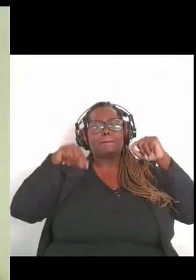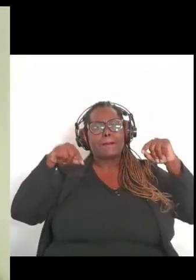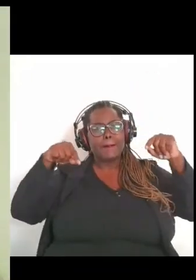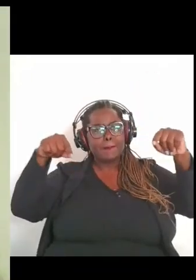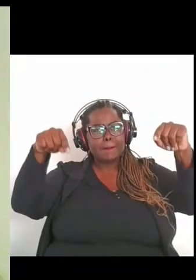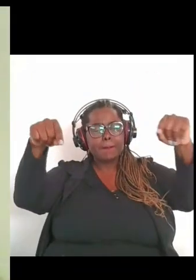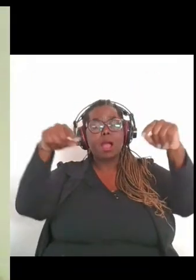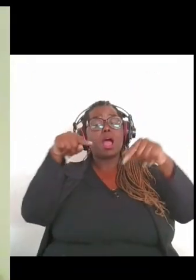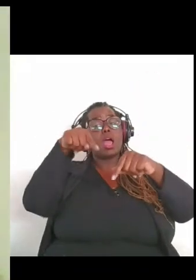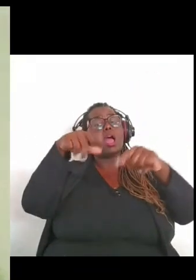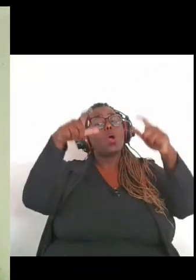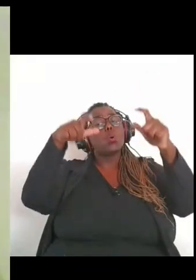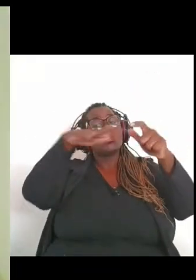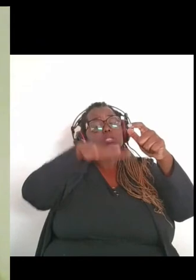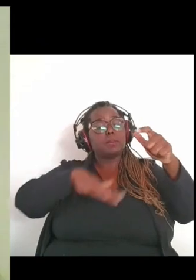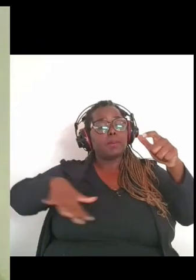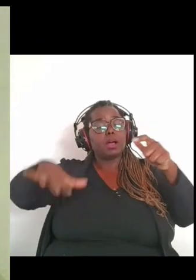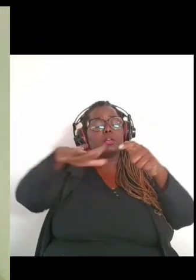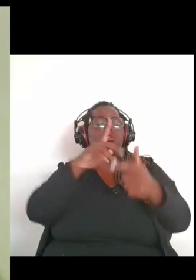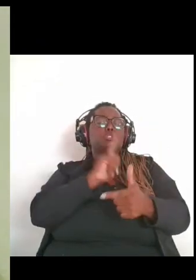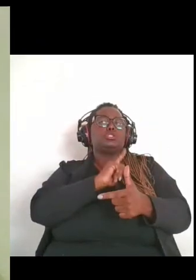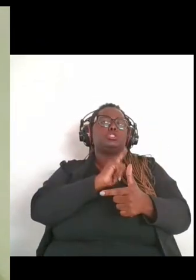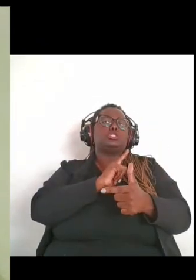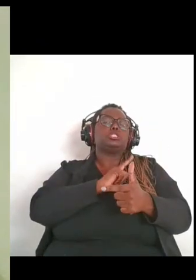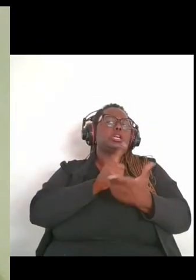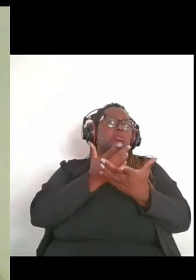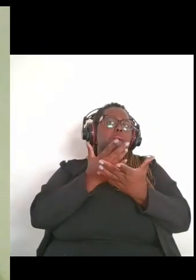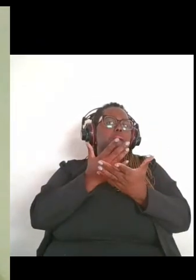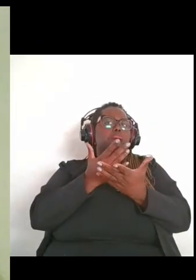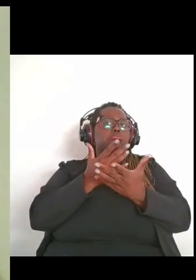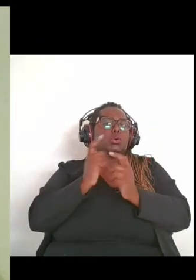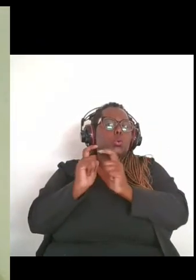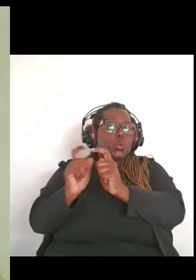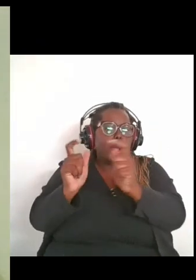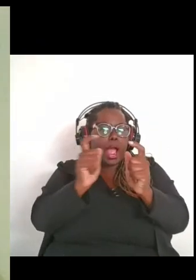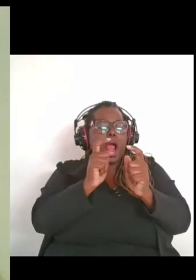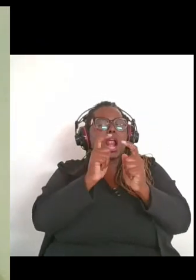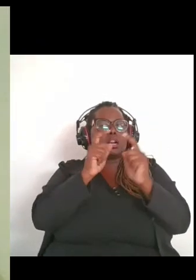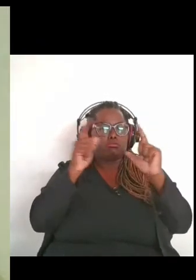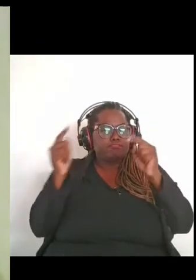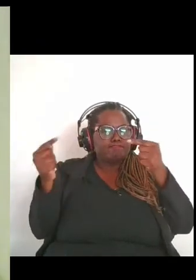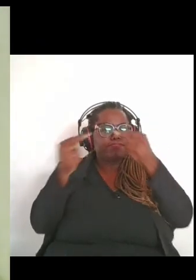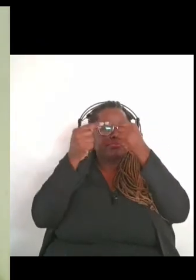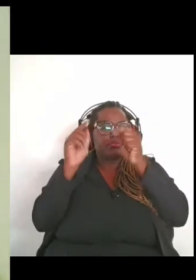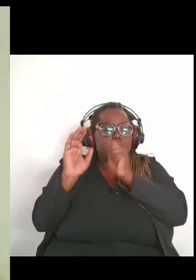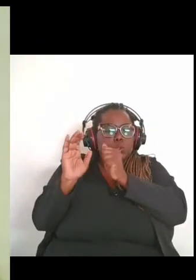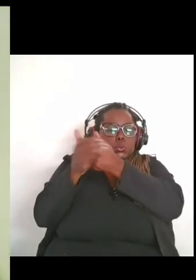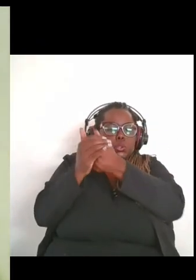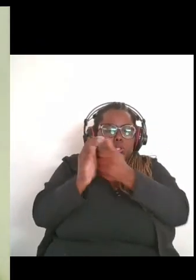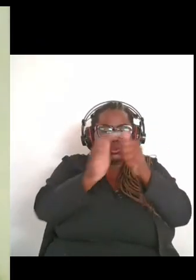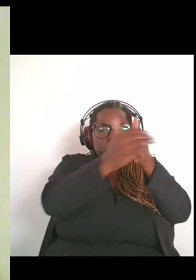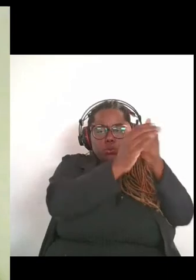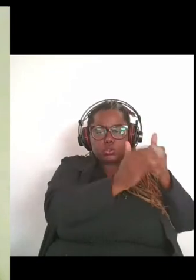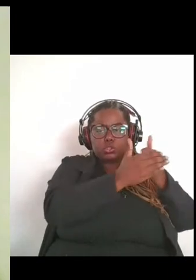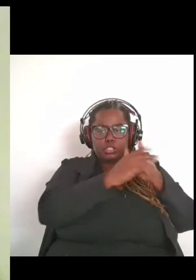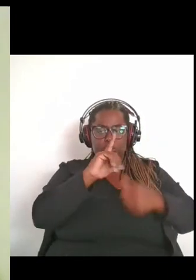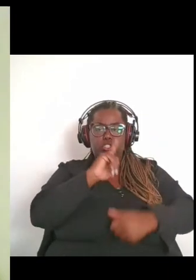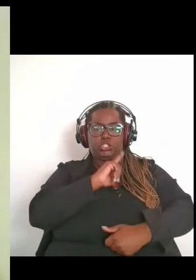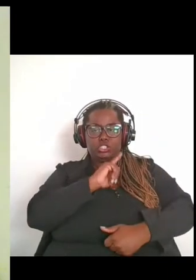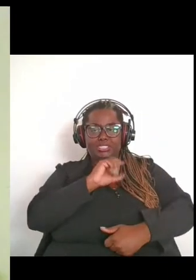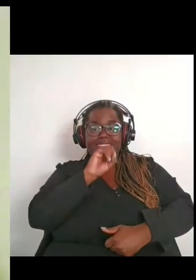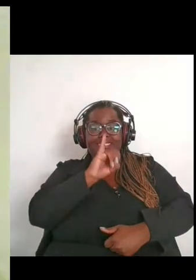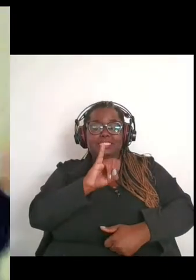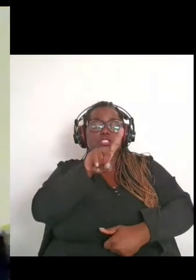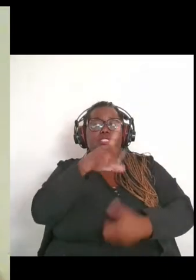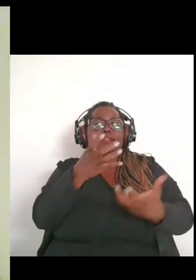someone and you want to to go a little bit further then you can hide in the bushes or